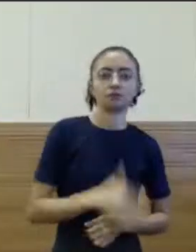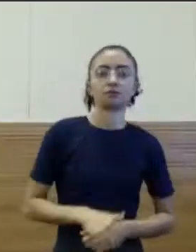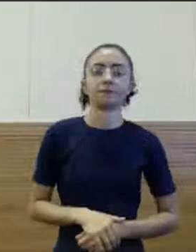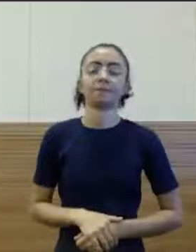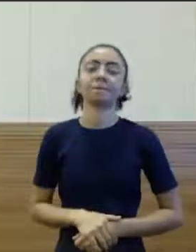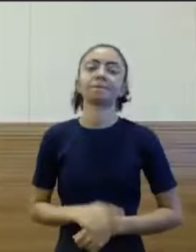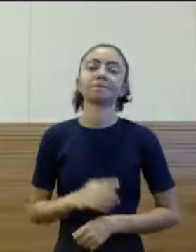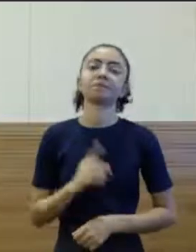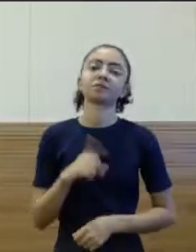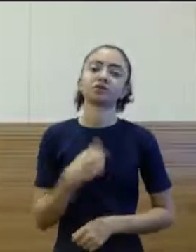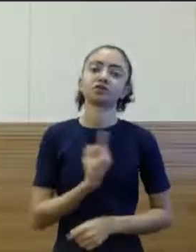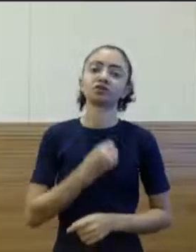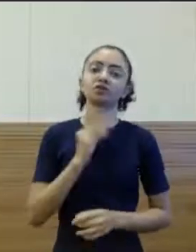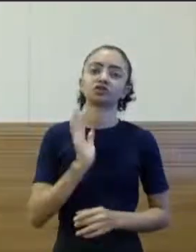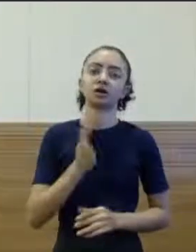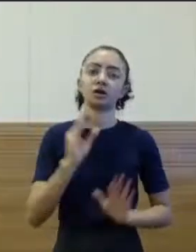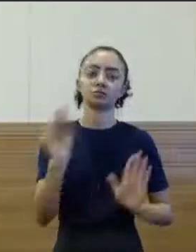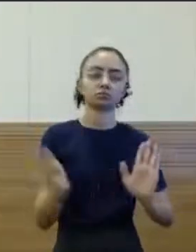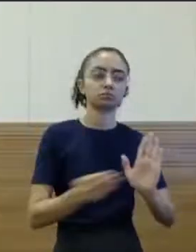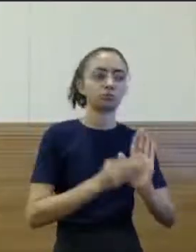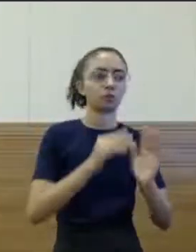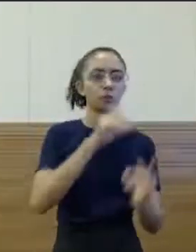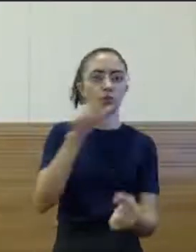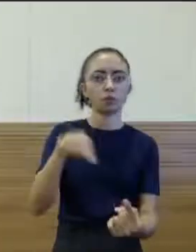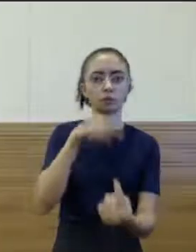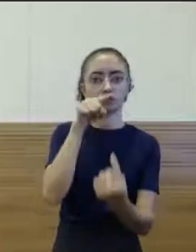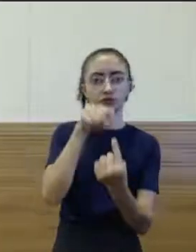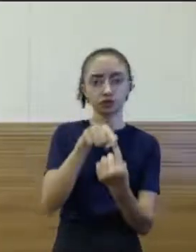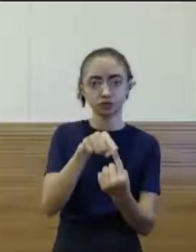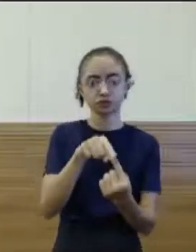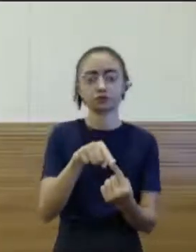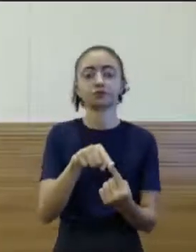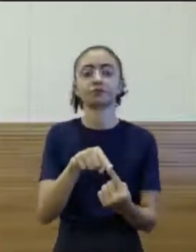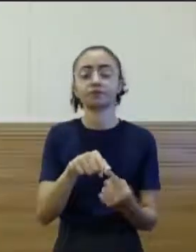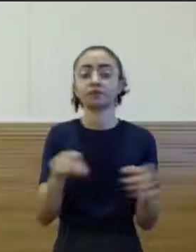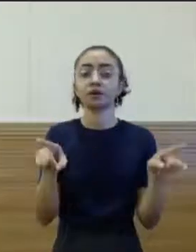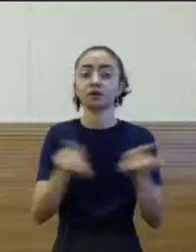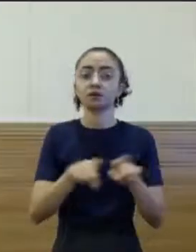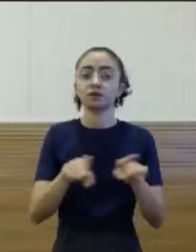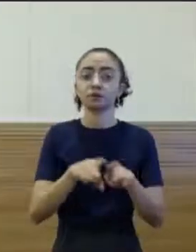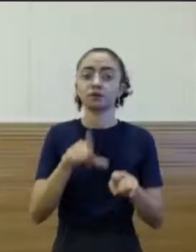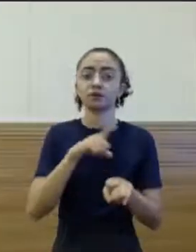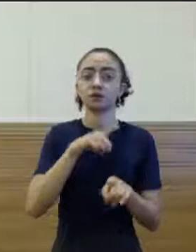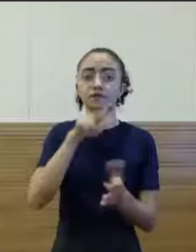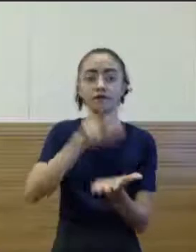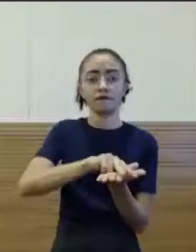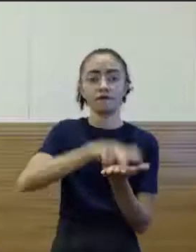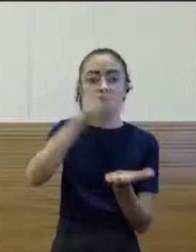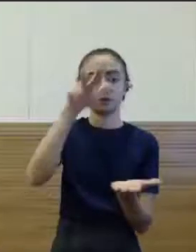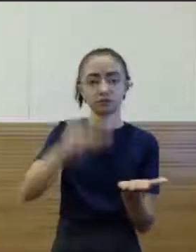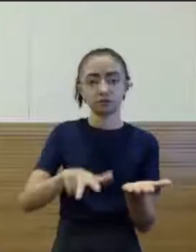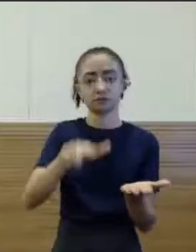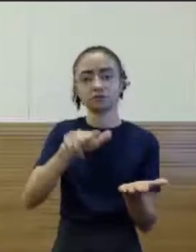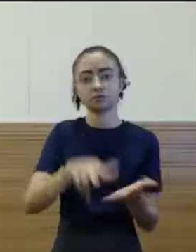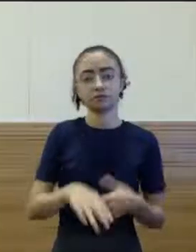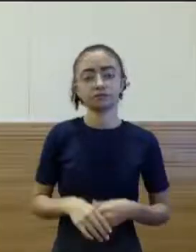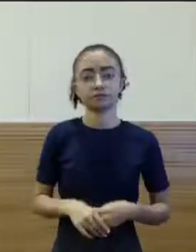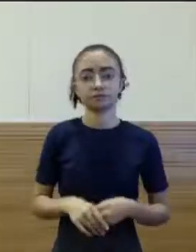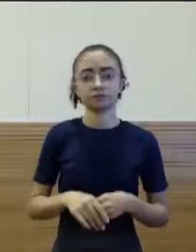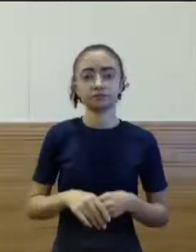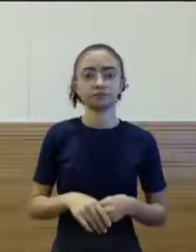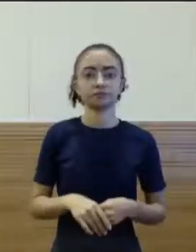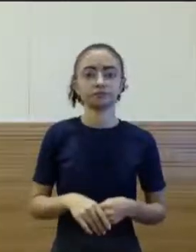And we have different objectives in the development of those guidelines. And there was also the validation.